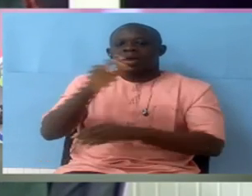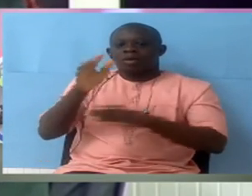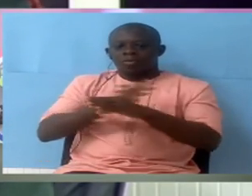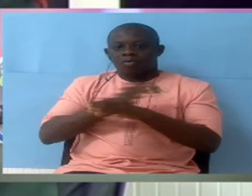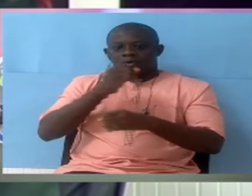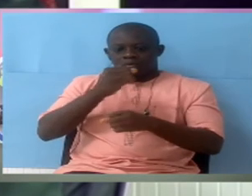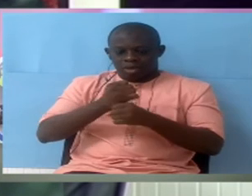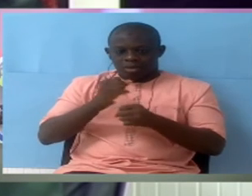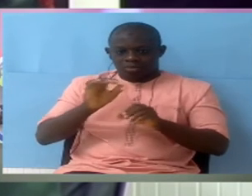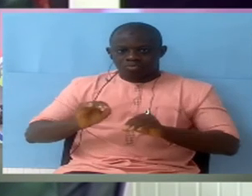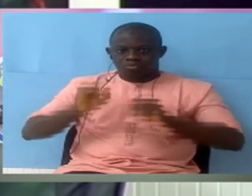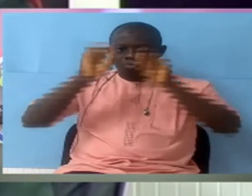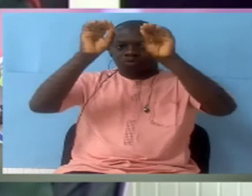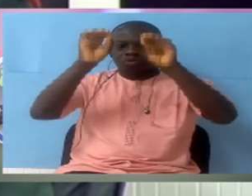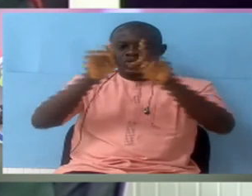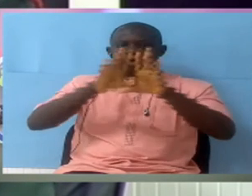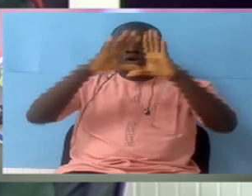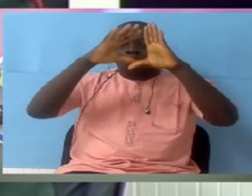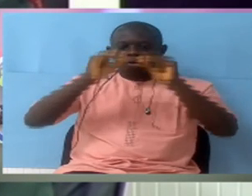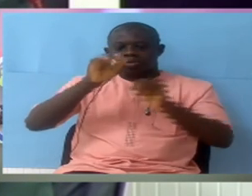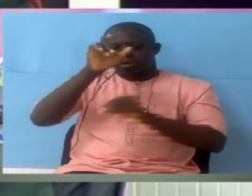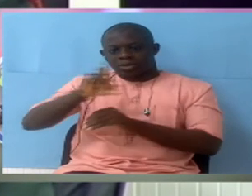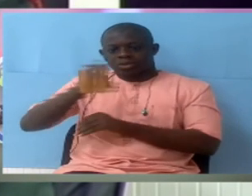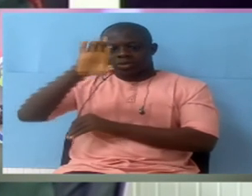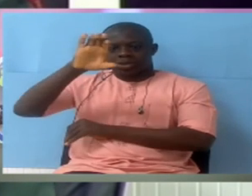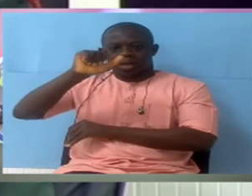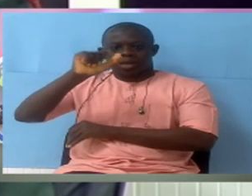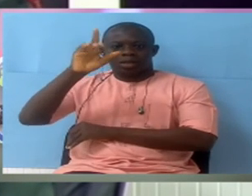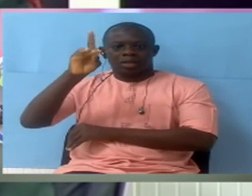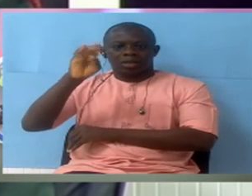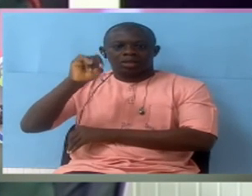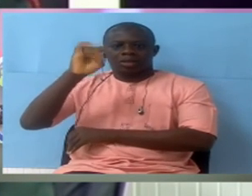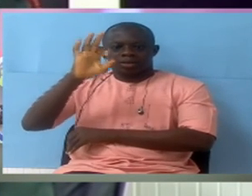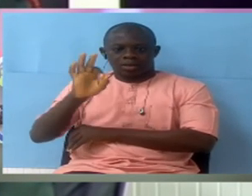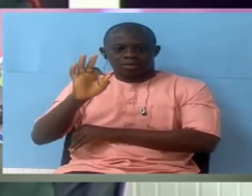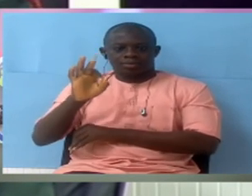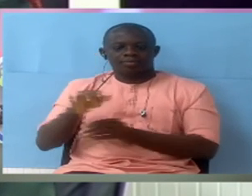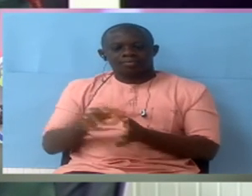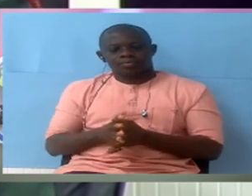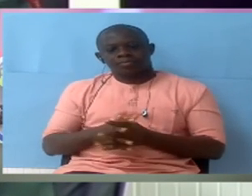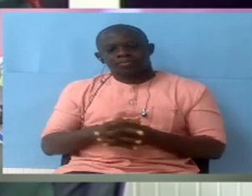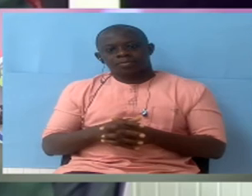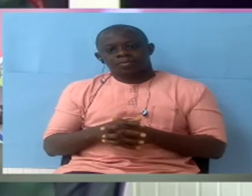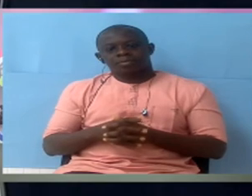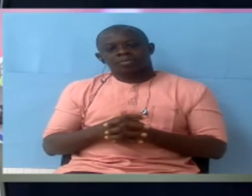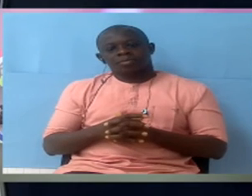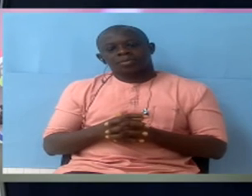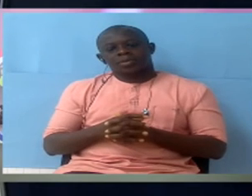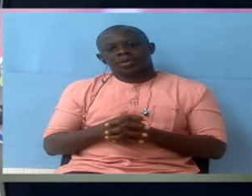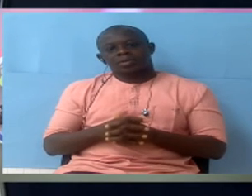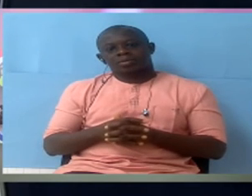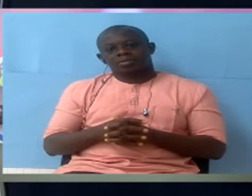officer cadet. Ci la nek lance corporal to staff sergeant bala ñ ma def officer cadet.